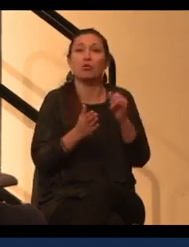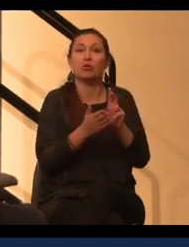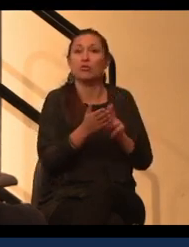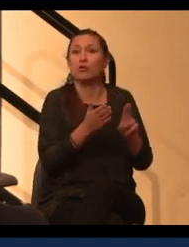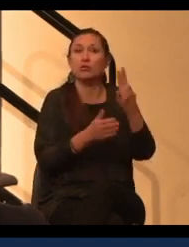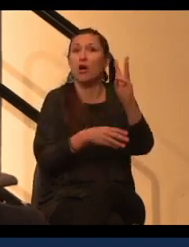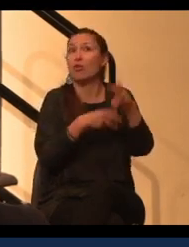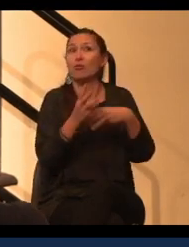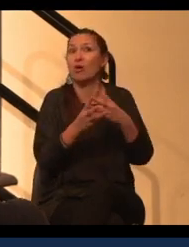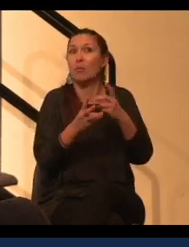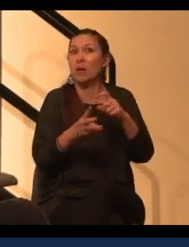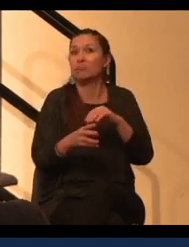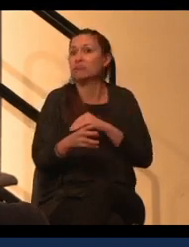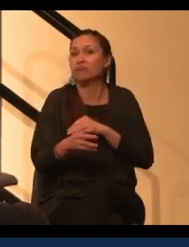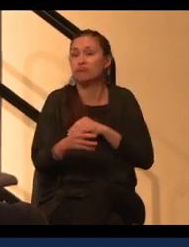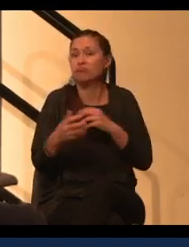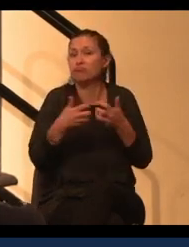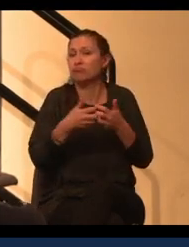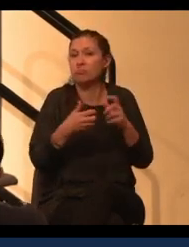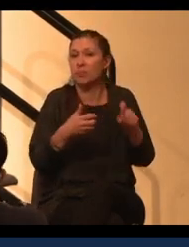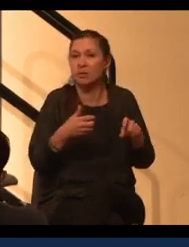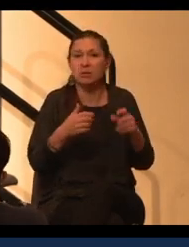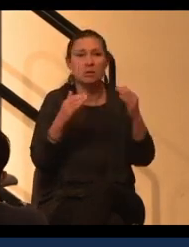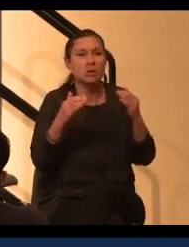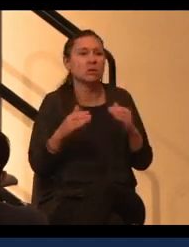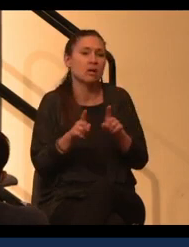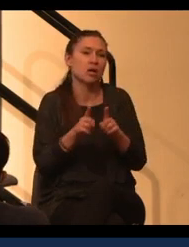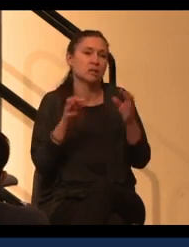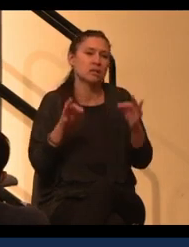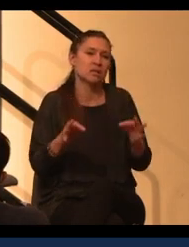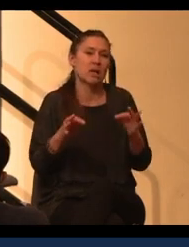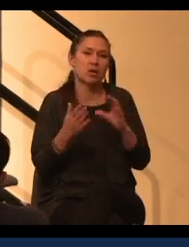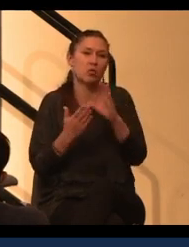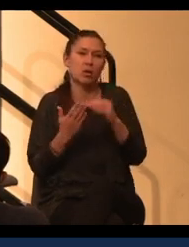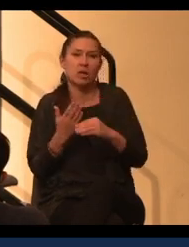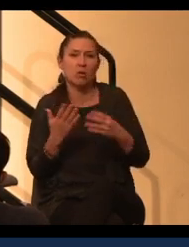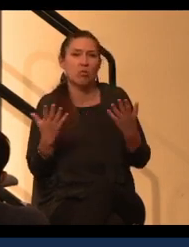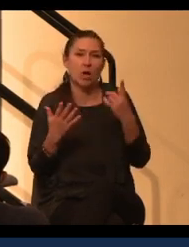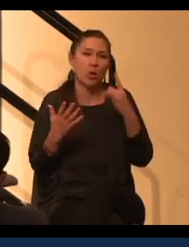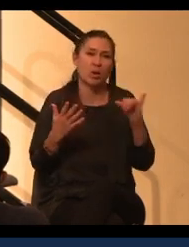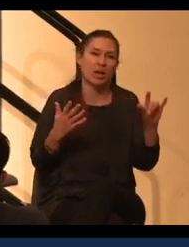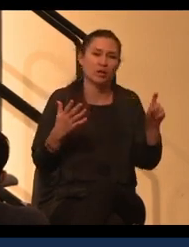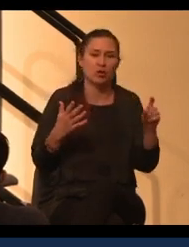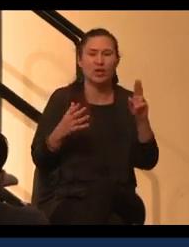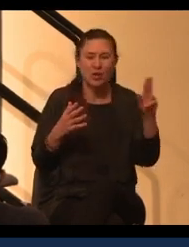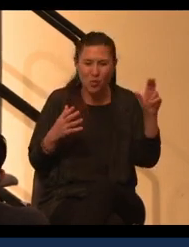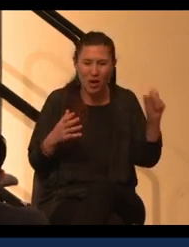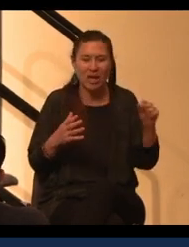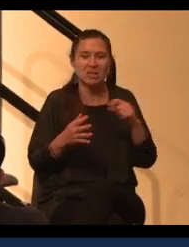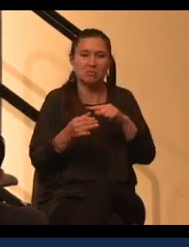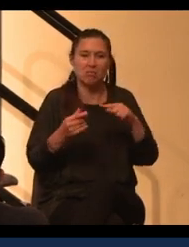world must meet, and even determining, what is the curriculum and what it should look like. These are all the